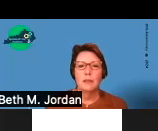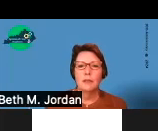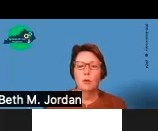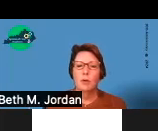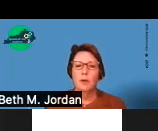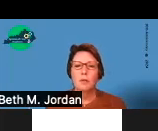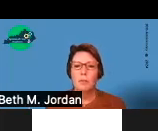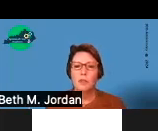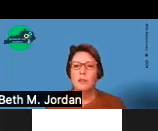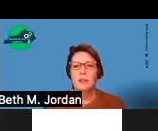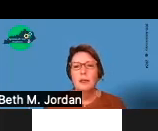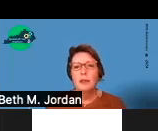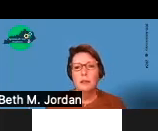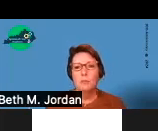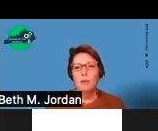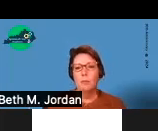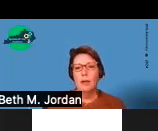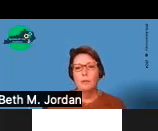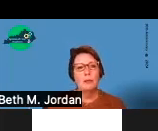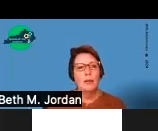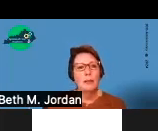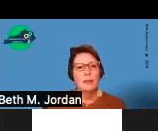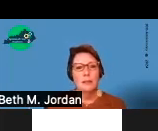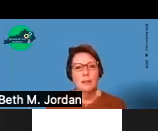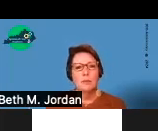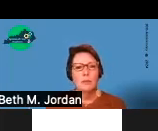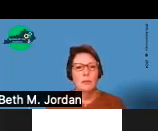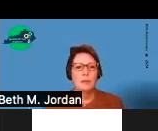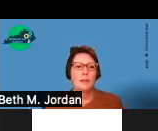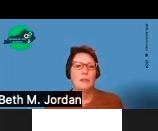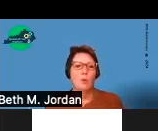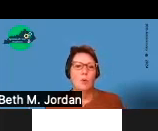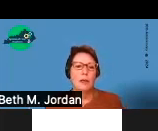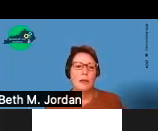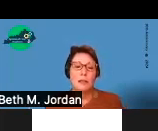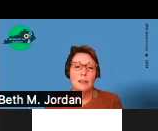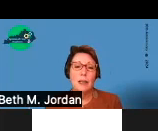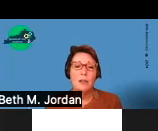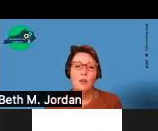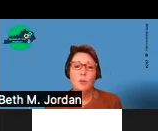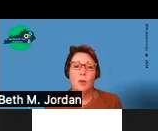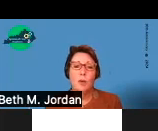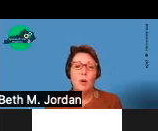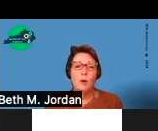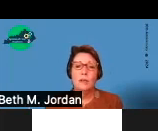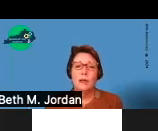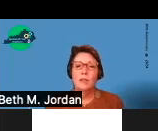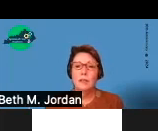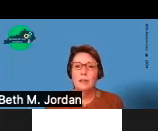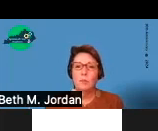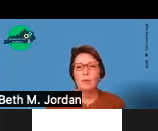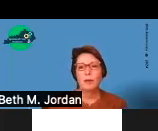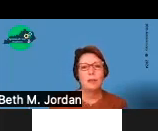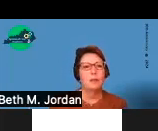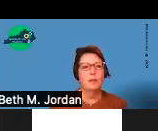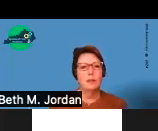services into new programs and budgets, simplifying pathways to access these services, and supporting existing and new partners and agencies